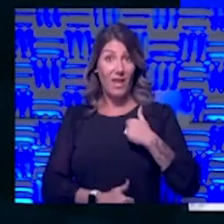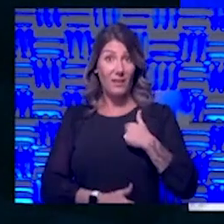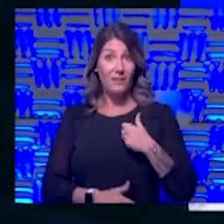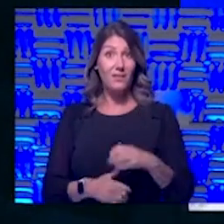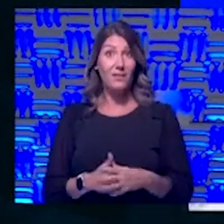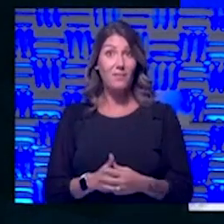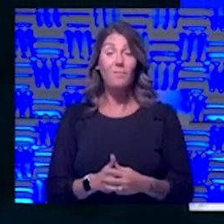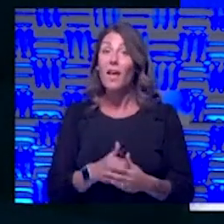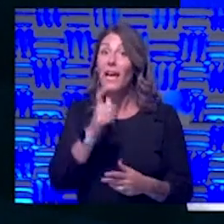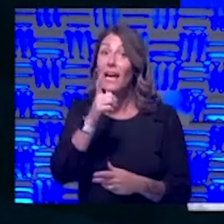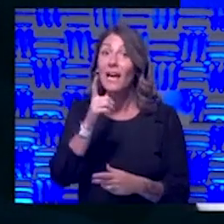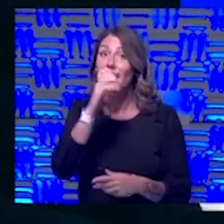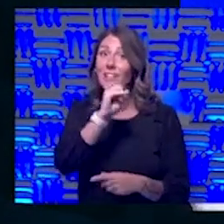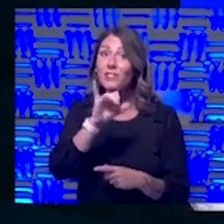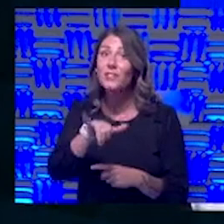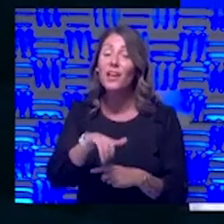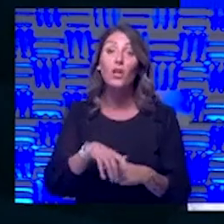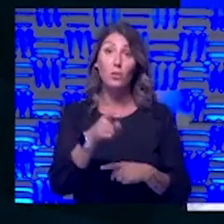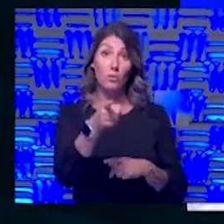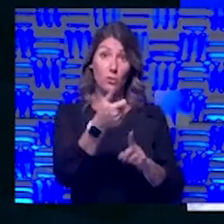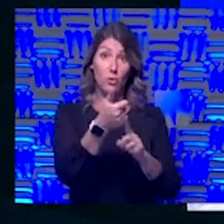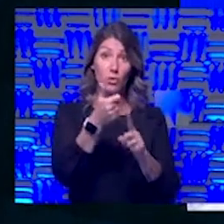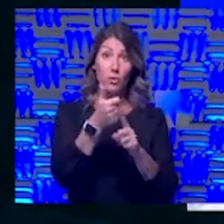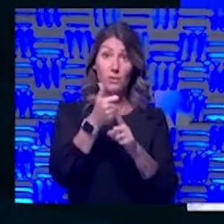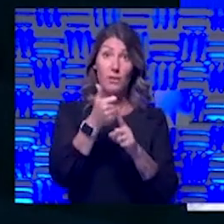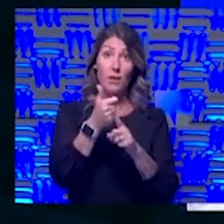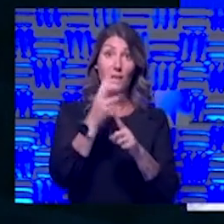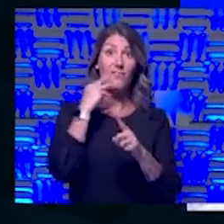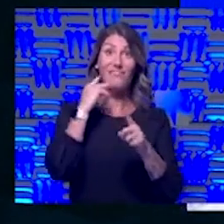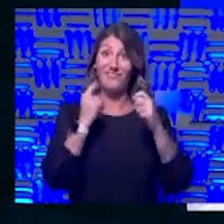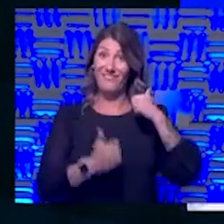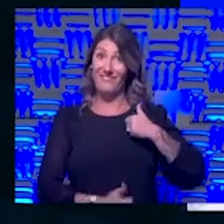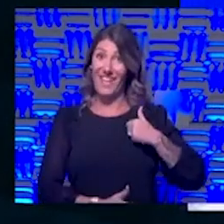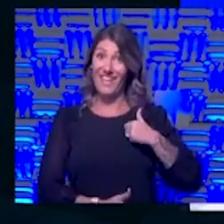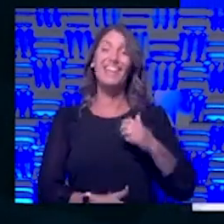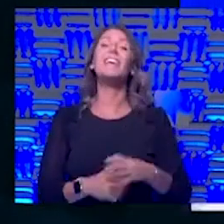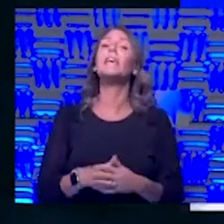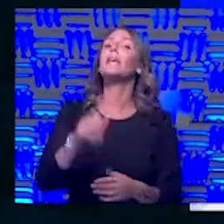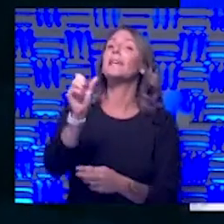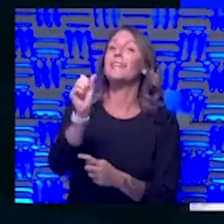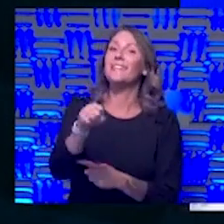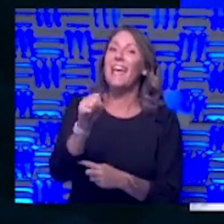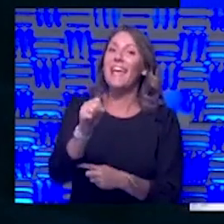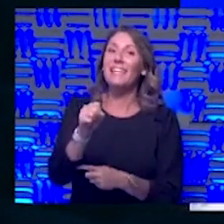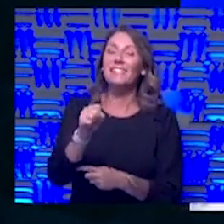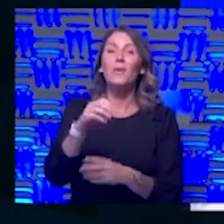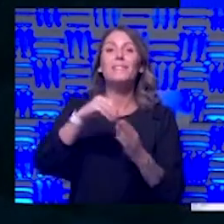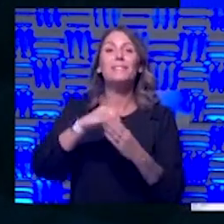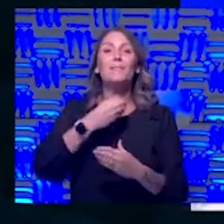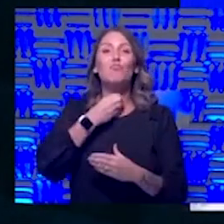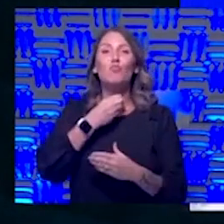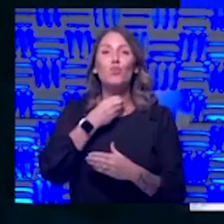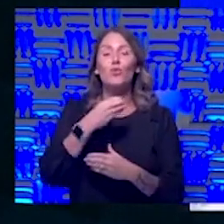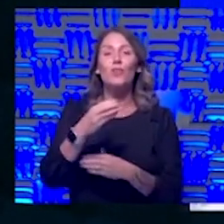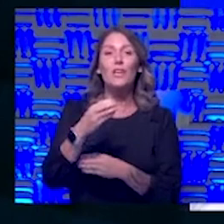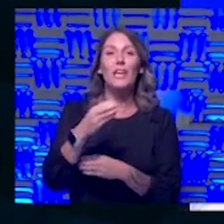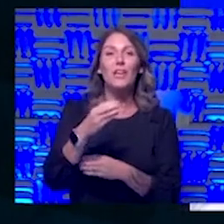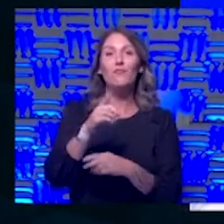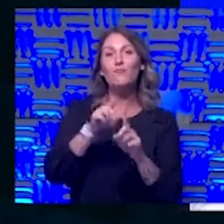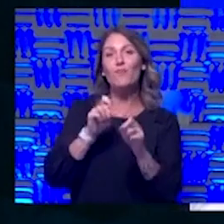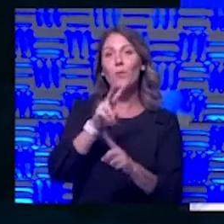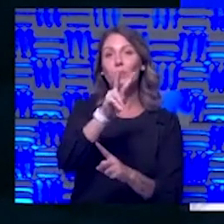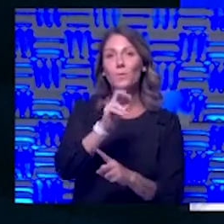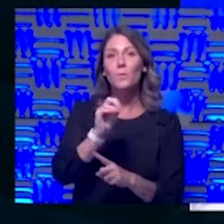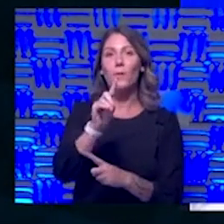I'm sorry. Are you yourself a veteran? Oh yeah, I'm sorry. I was in the Marine Corps from 2001 to